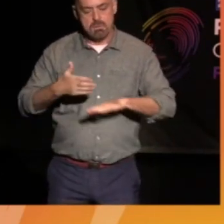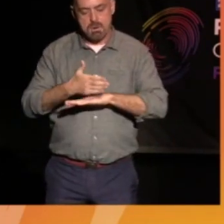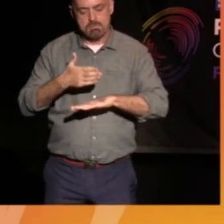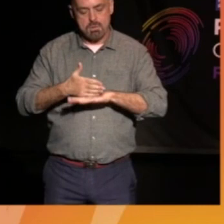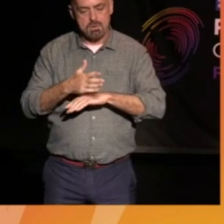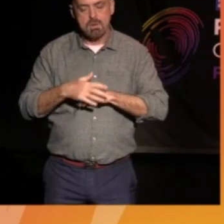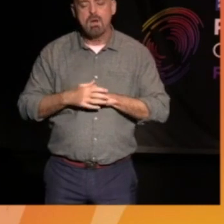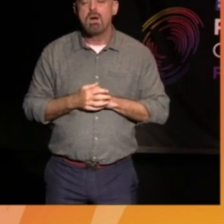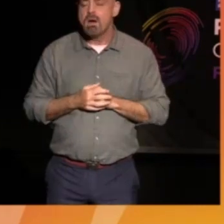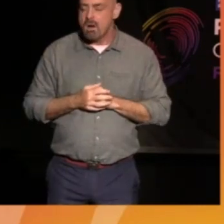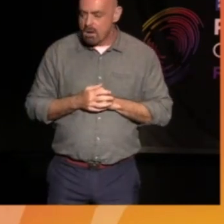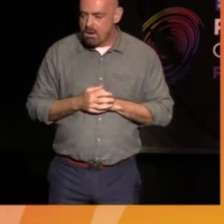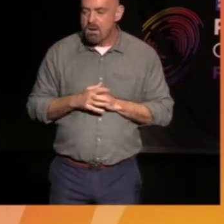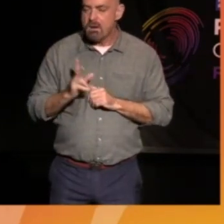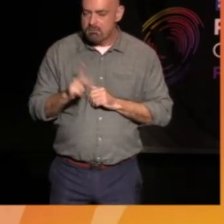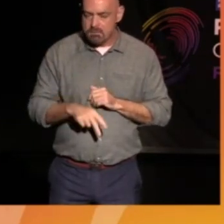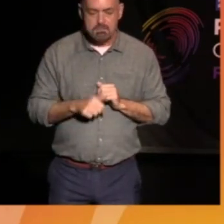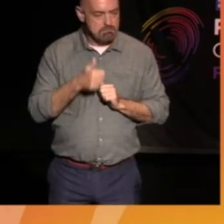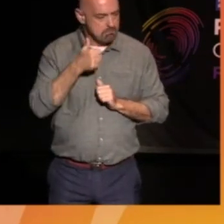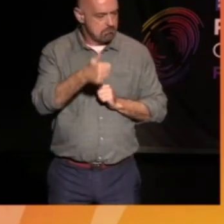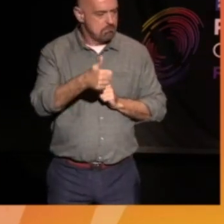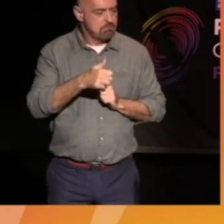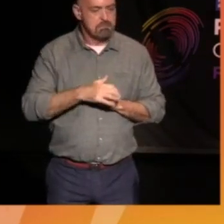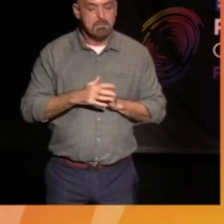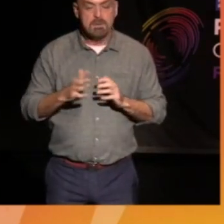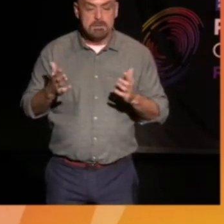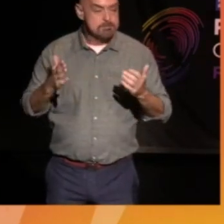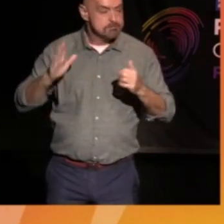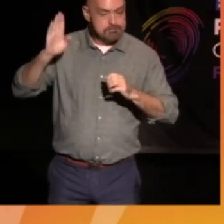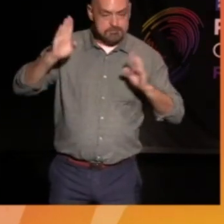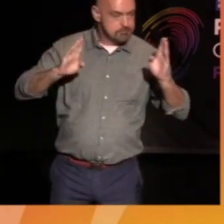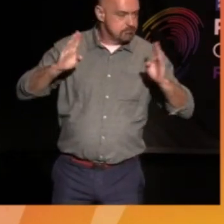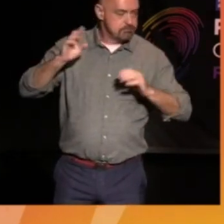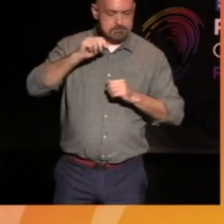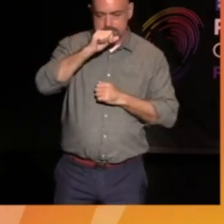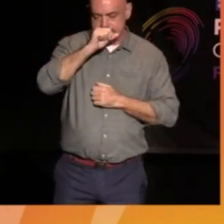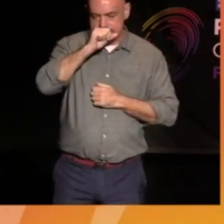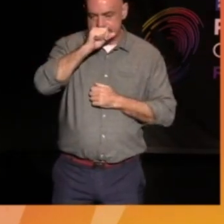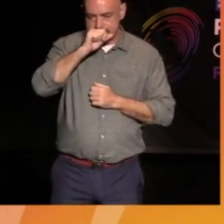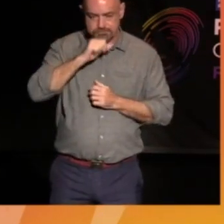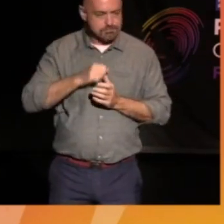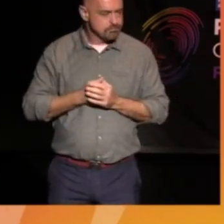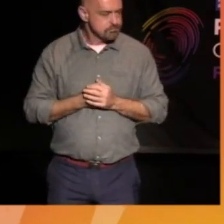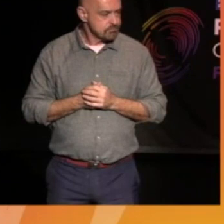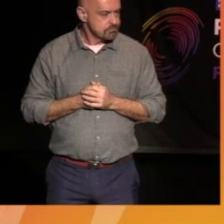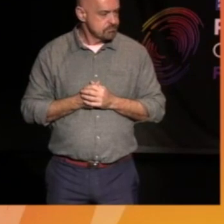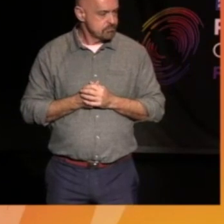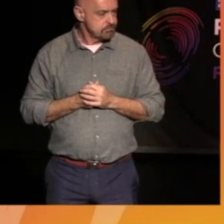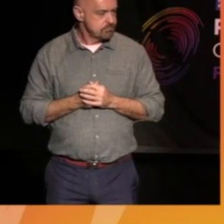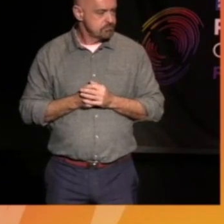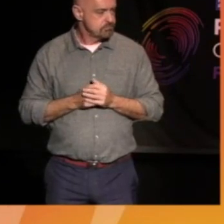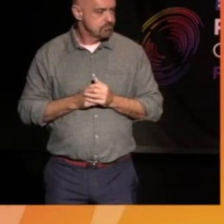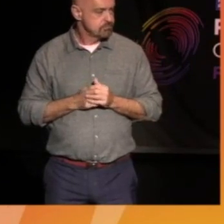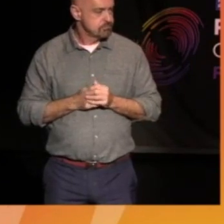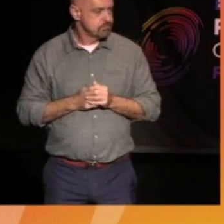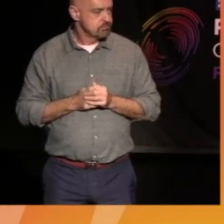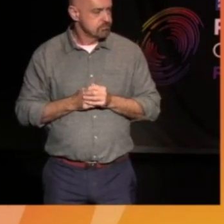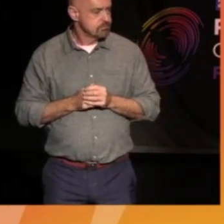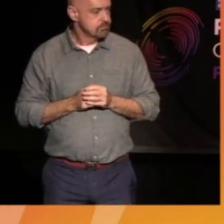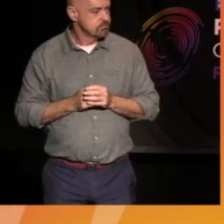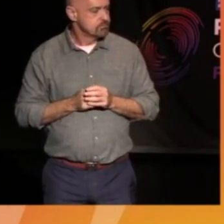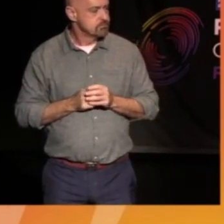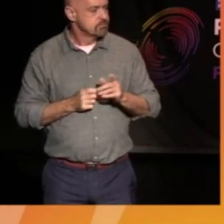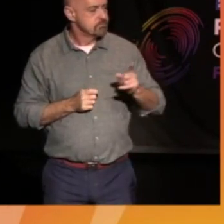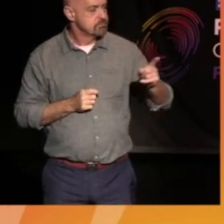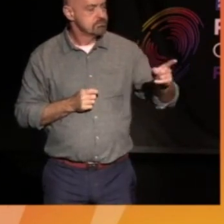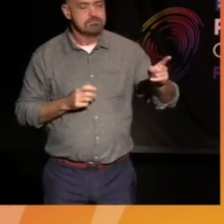a particular label. Any other questions? Lots. Great. I'll take 2 or 3 at the same time. Yeah.